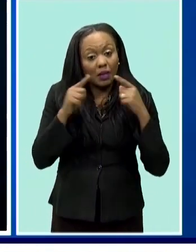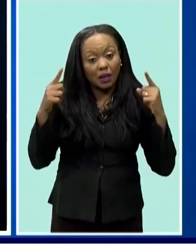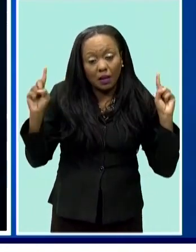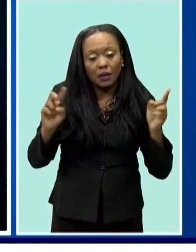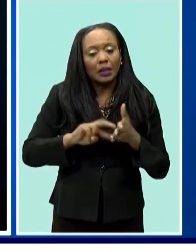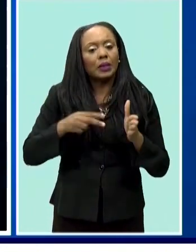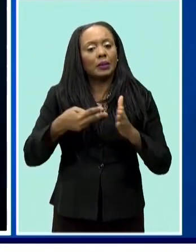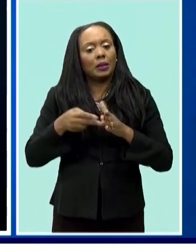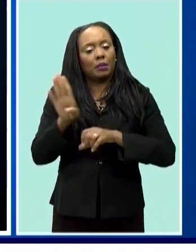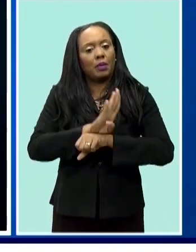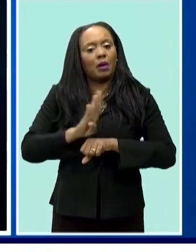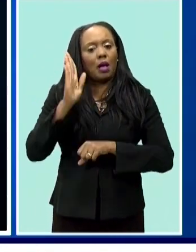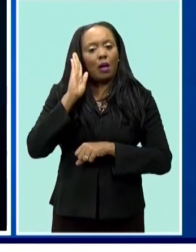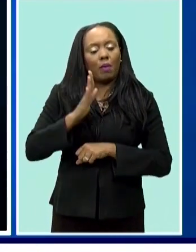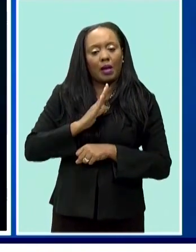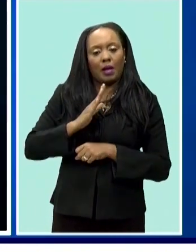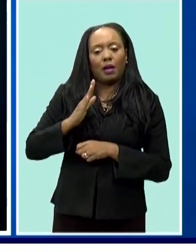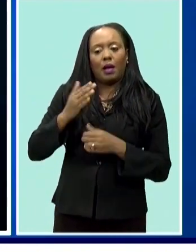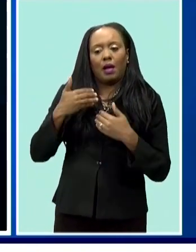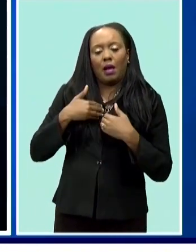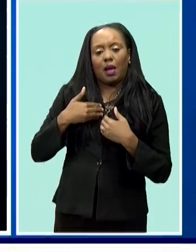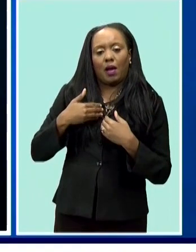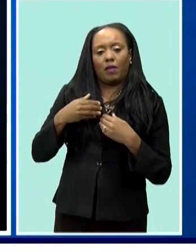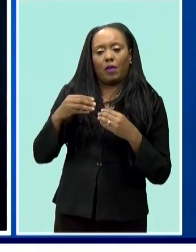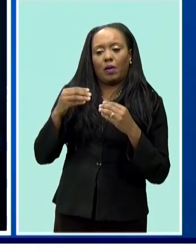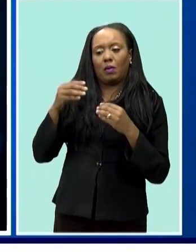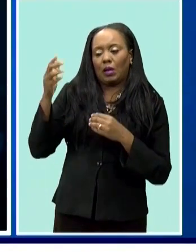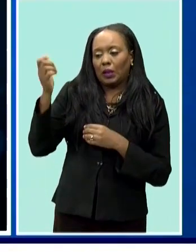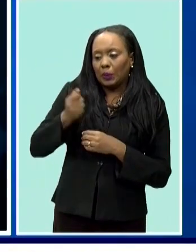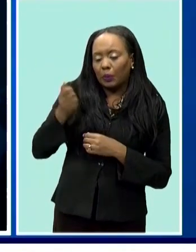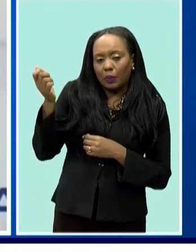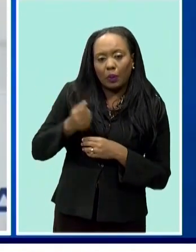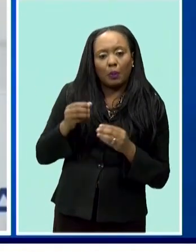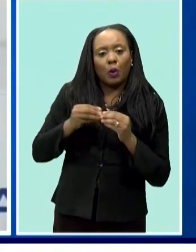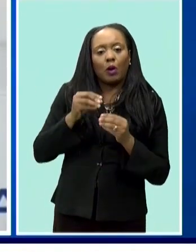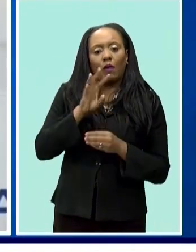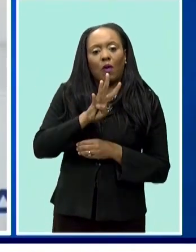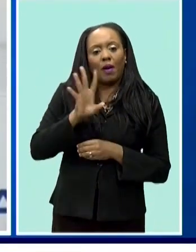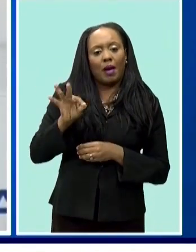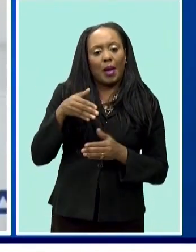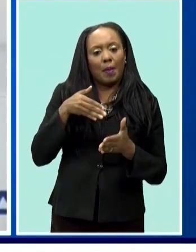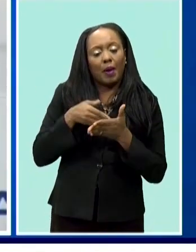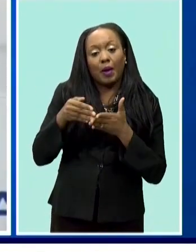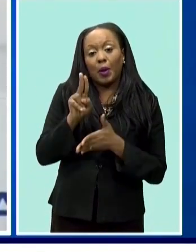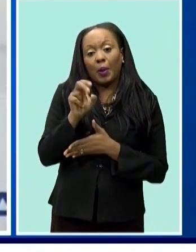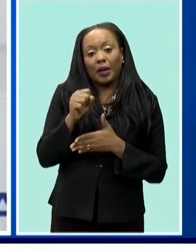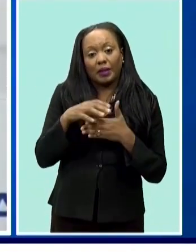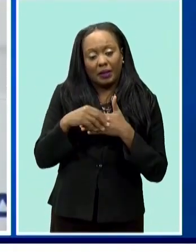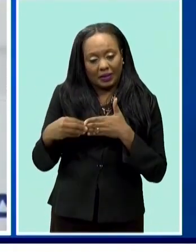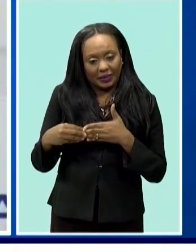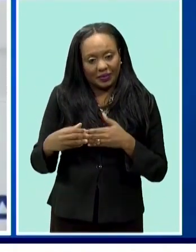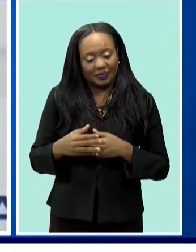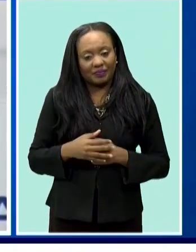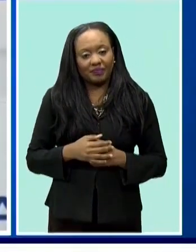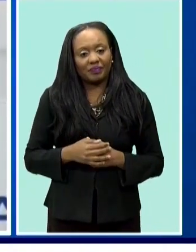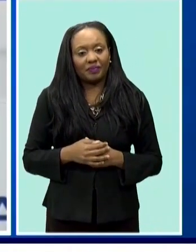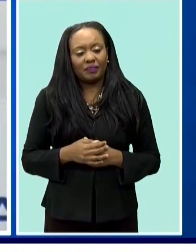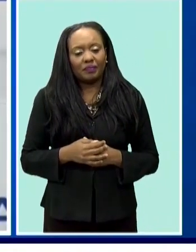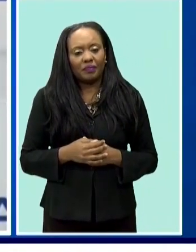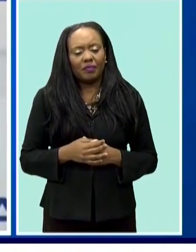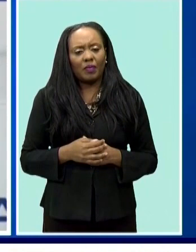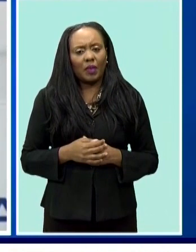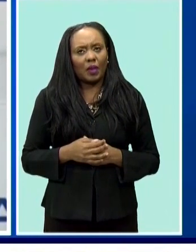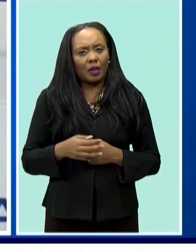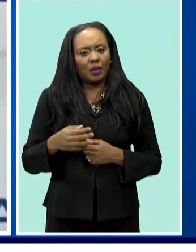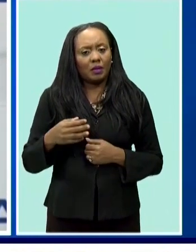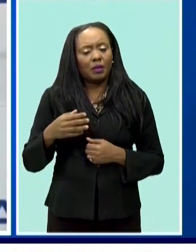able to make its second drawdown of $49 million. There are, as you're aware, specific targets that